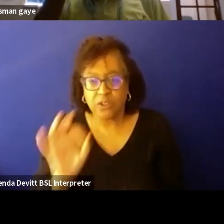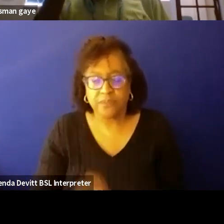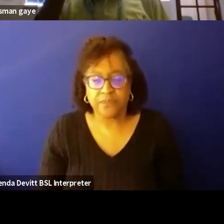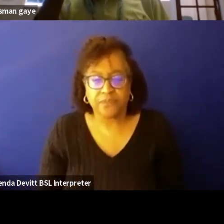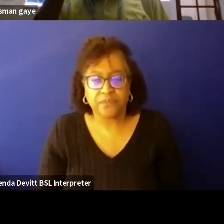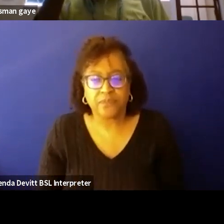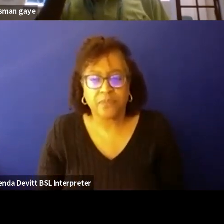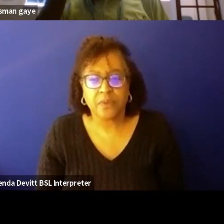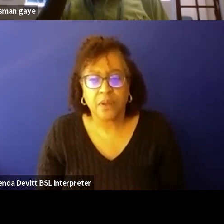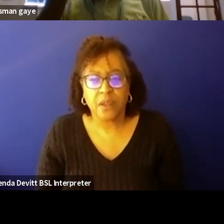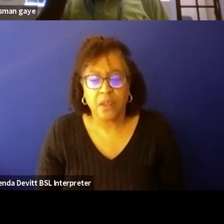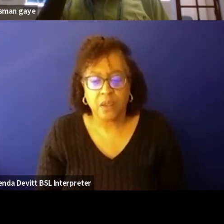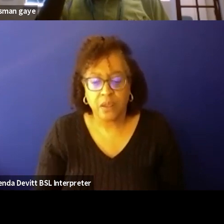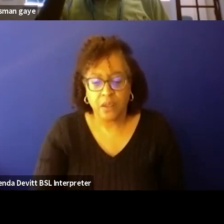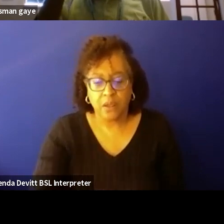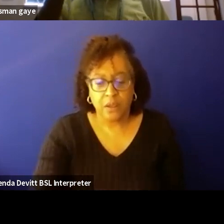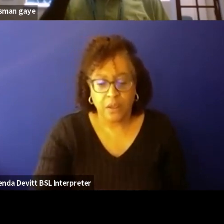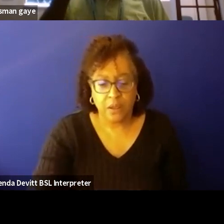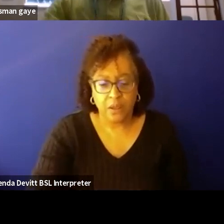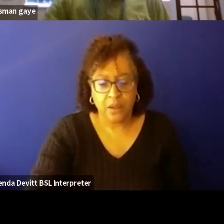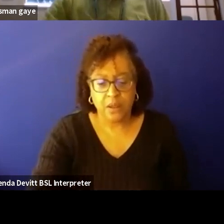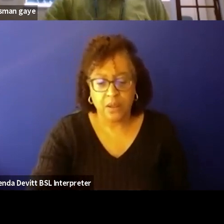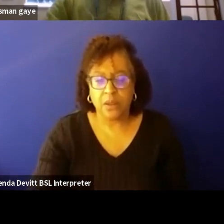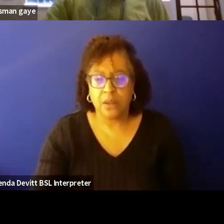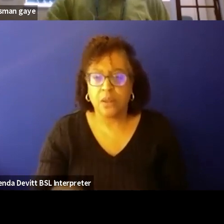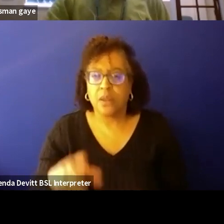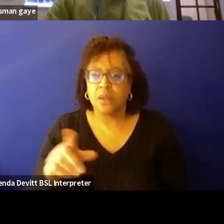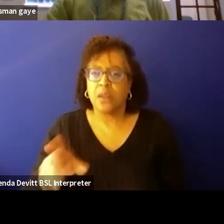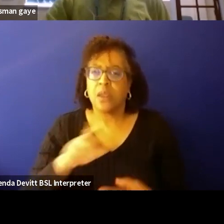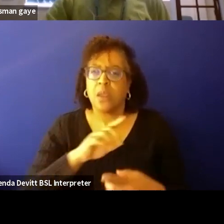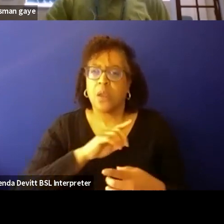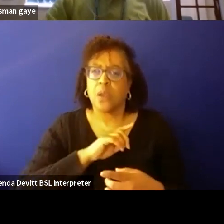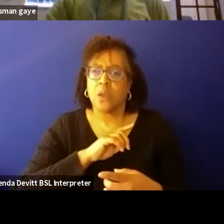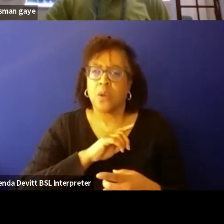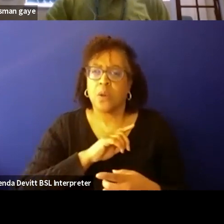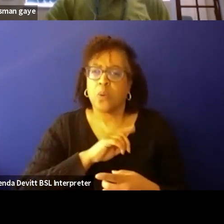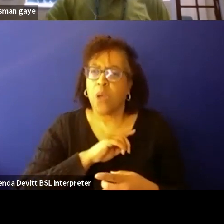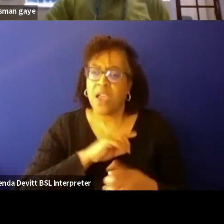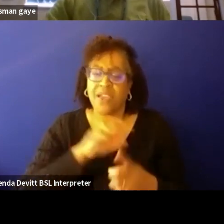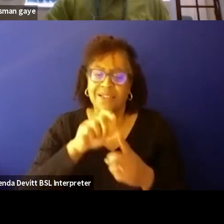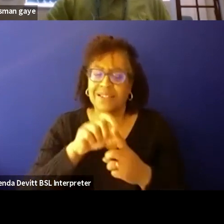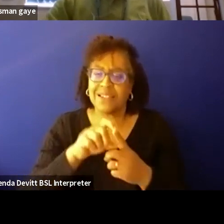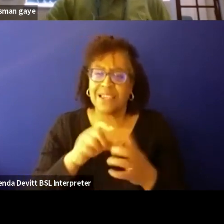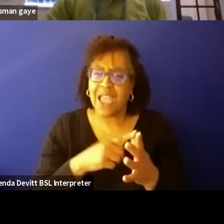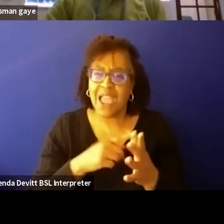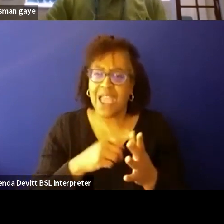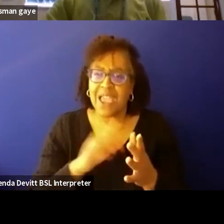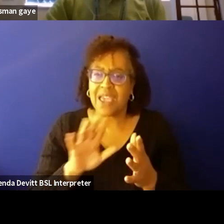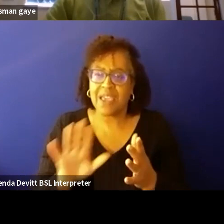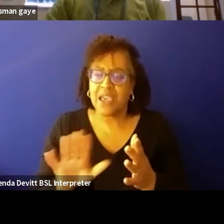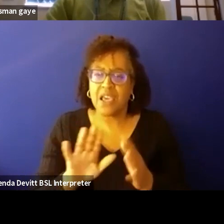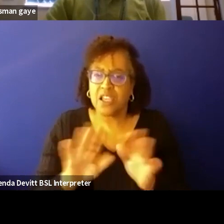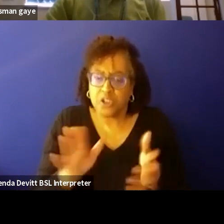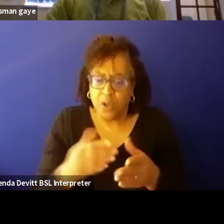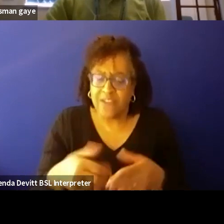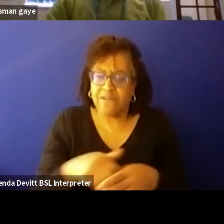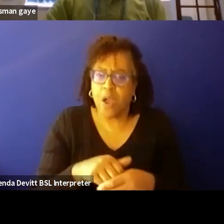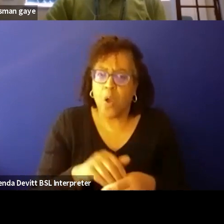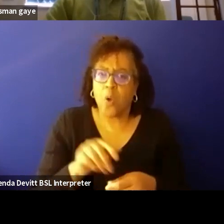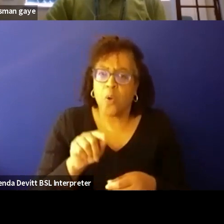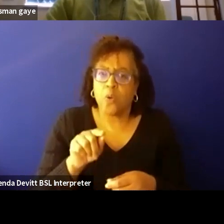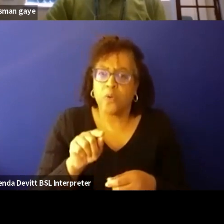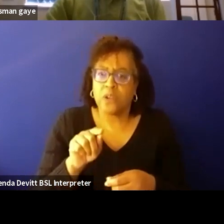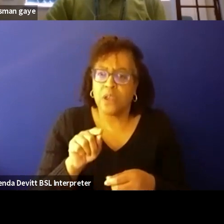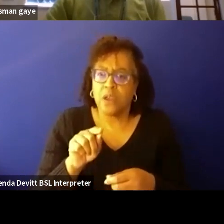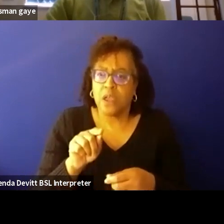showed us. Why isn't the DDA involved in that as well? Discrimination Act, when it comes